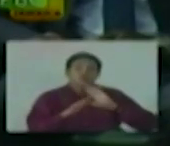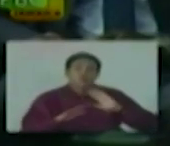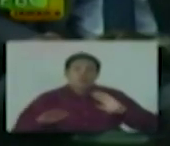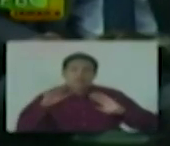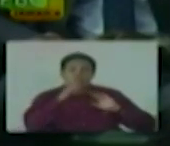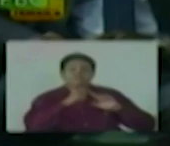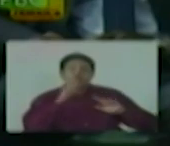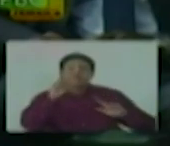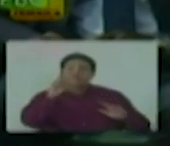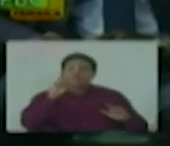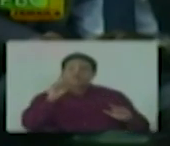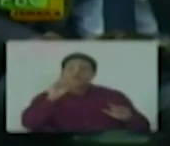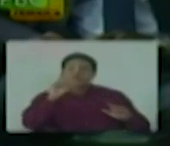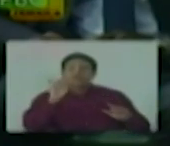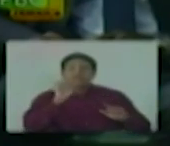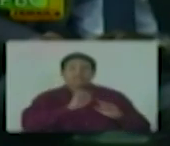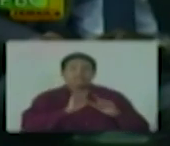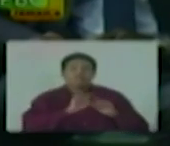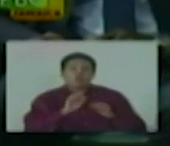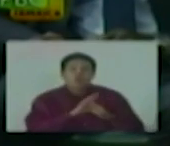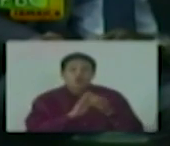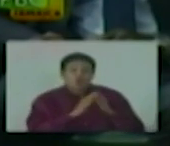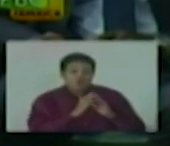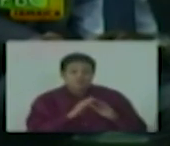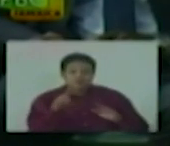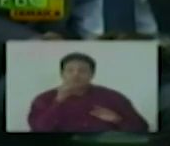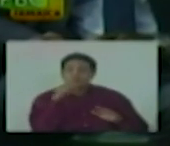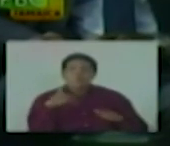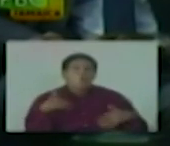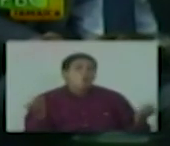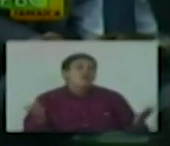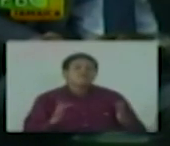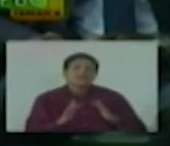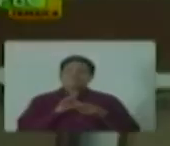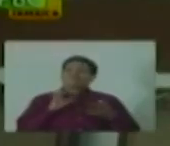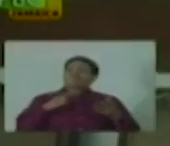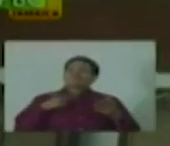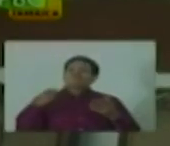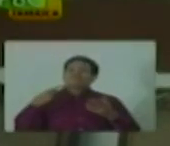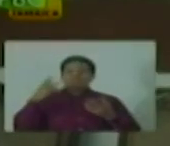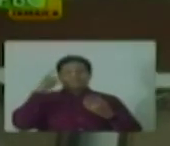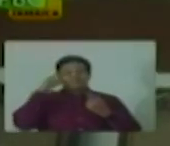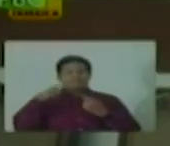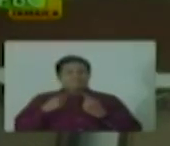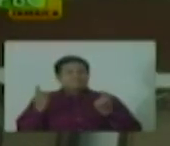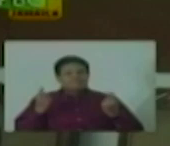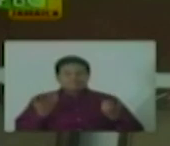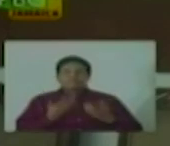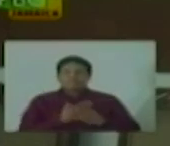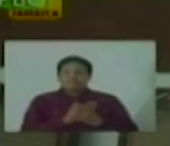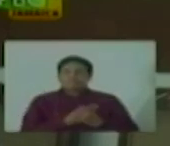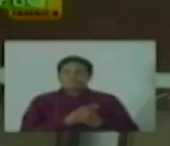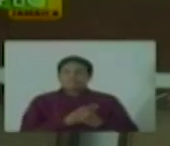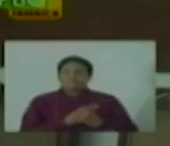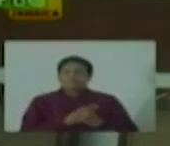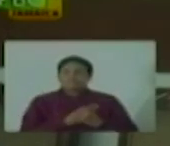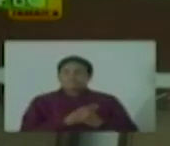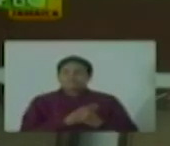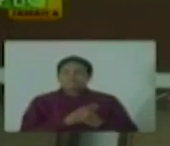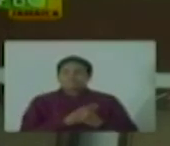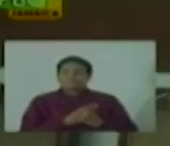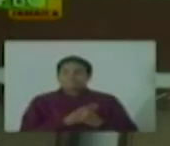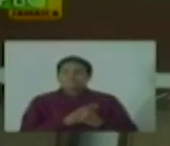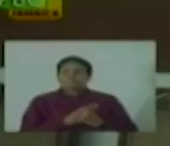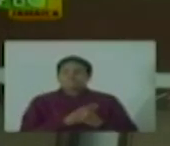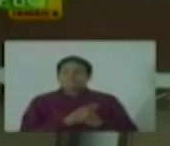from 238 communities who have no internet connection. Minister, if you think